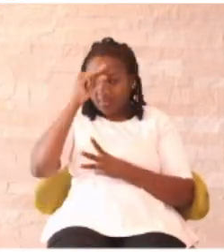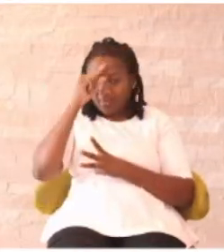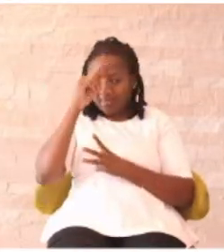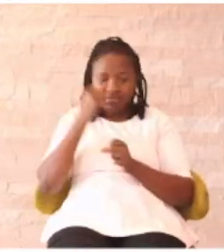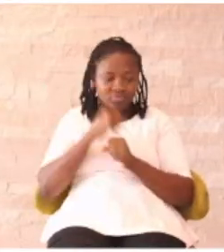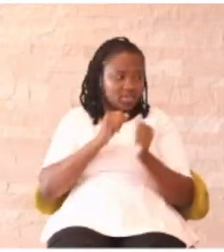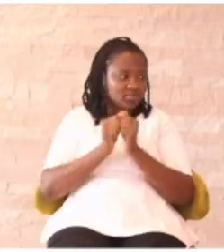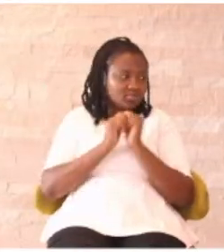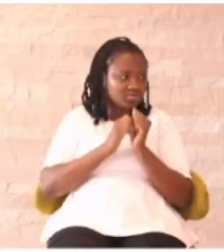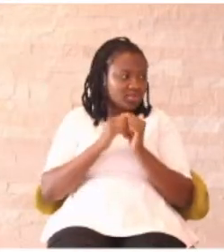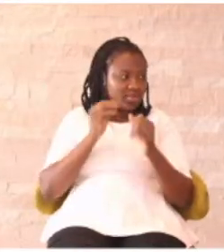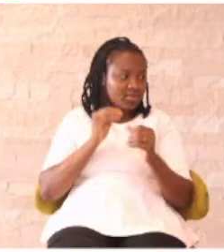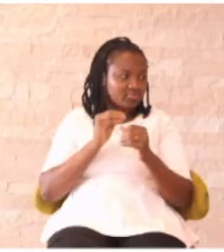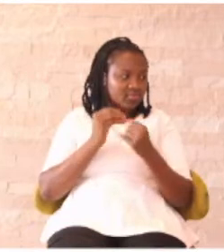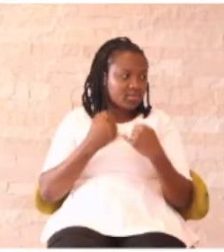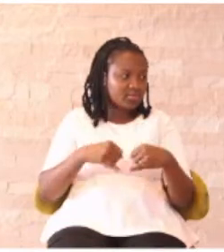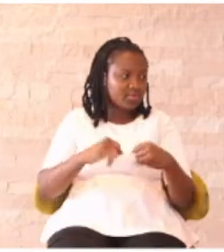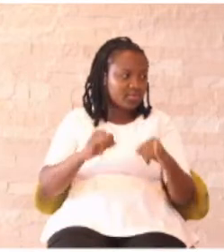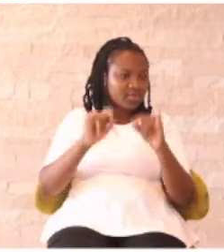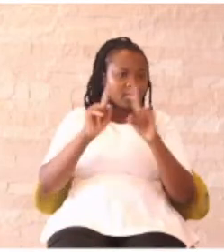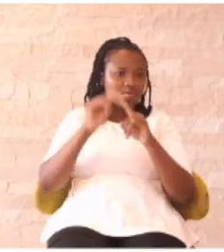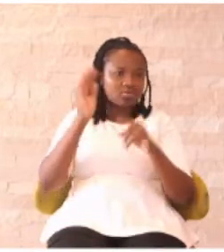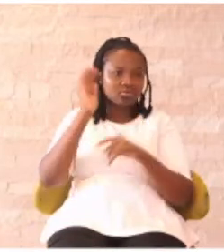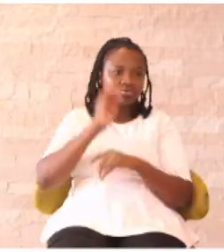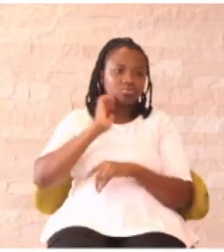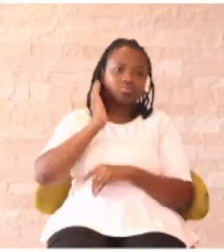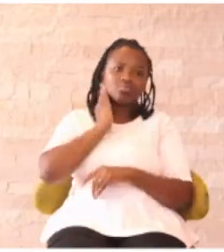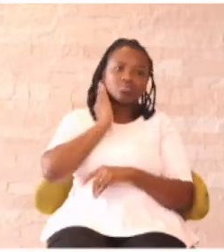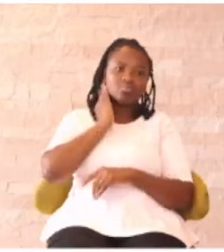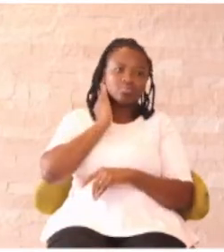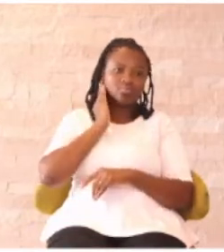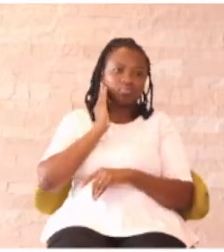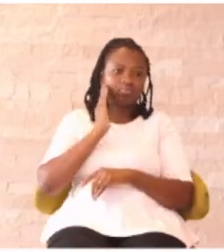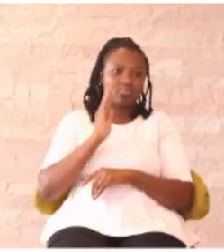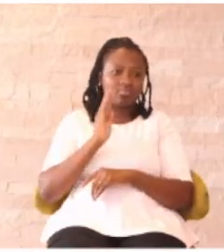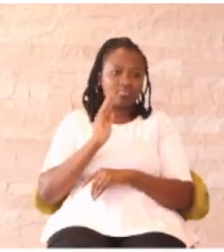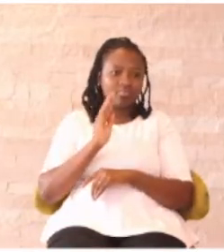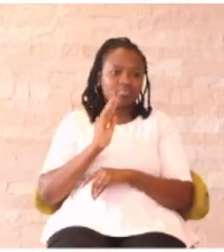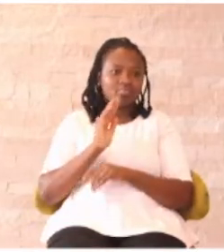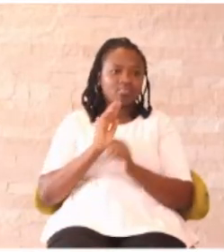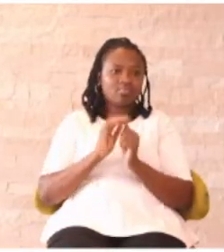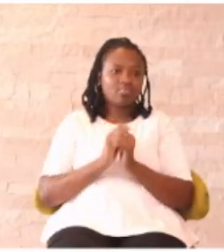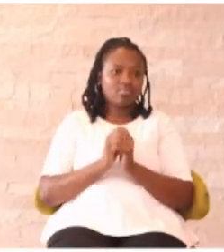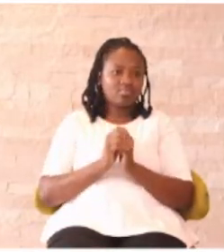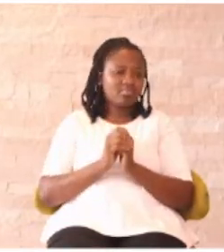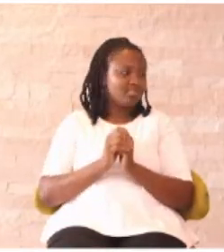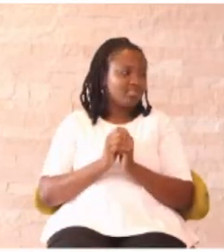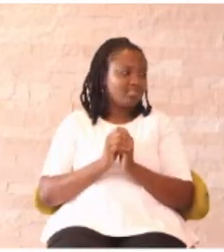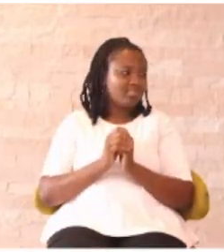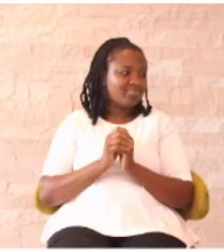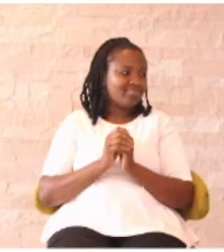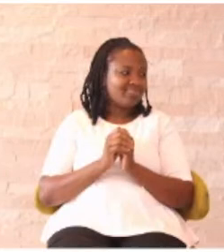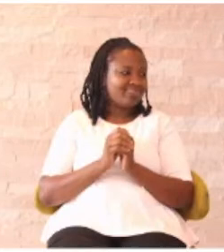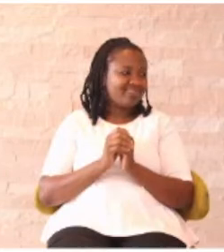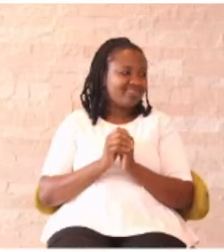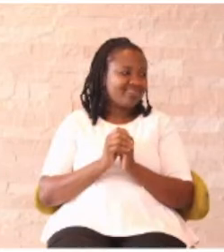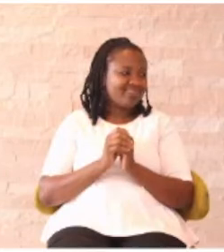positive note. In Murang'a, also through, in conclusion, Elizabeth. Okay, thank you.